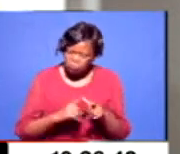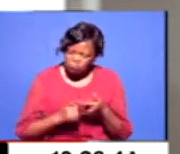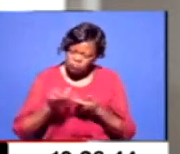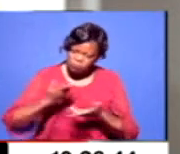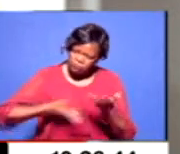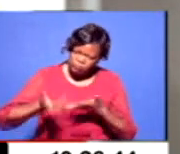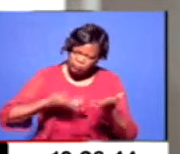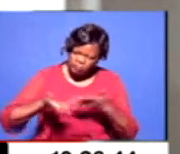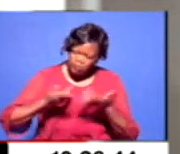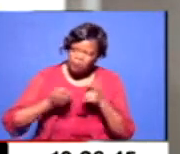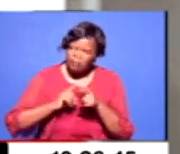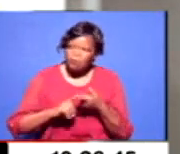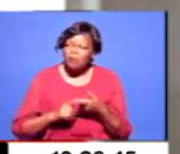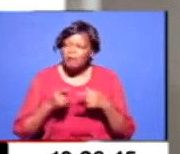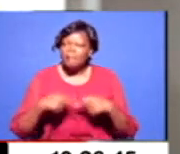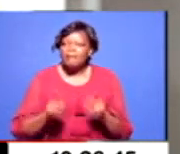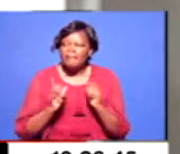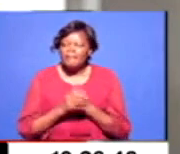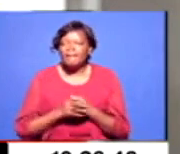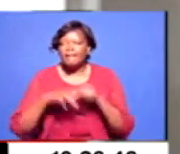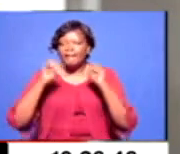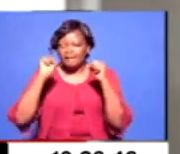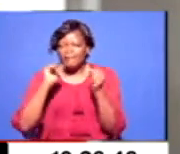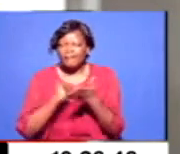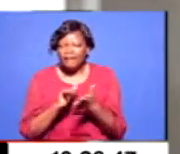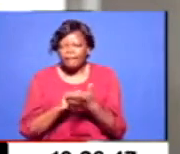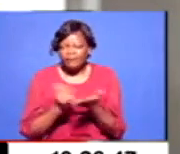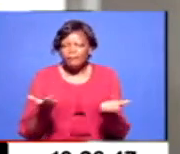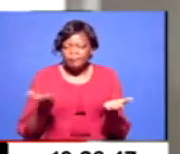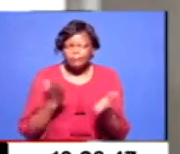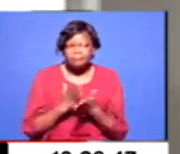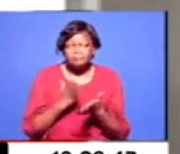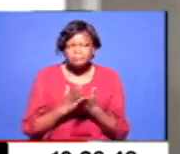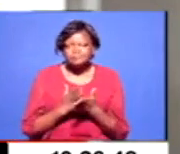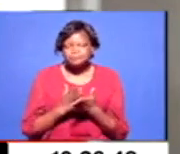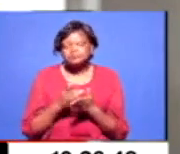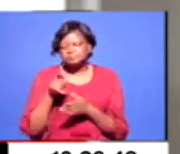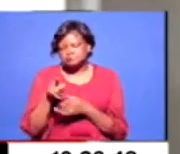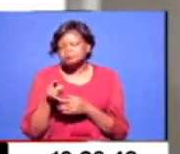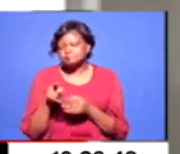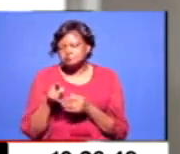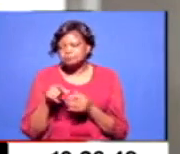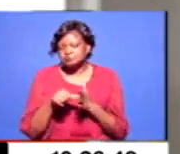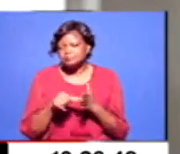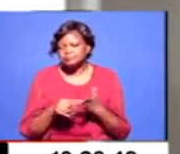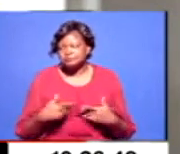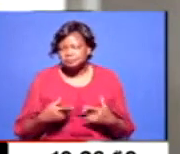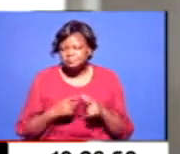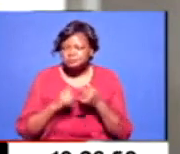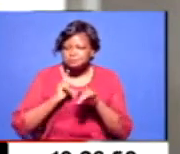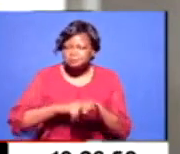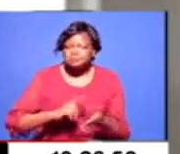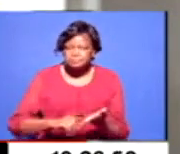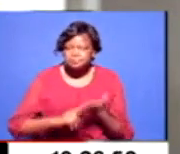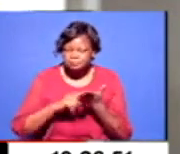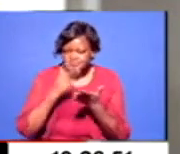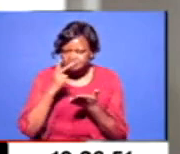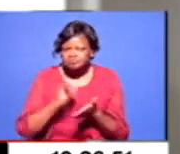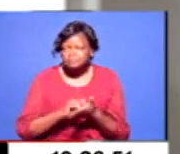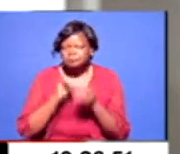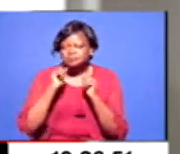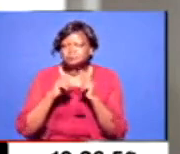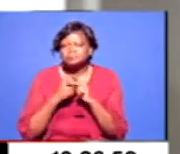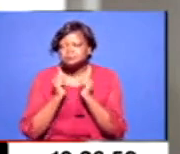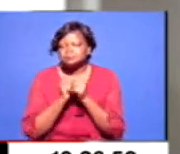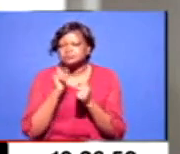teachers, and they agreed it was an issue. Mm-hmm. So as we discussed, we saw maybe we can start with what